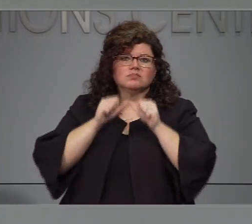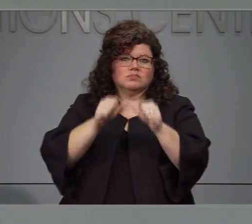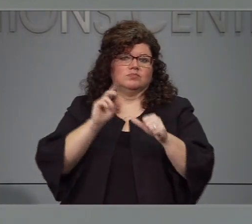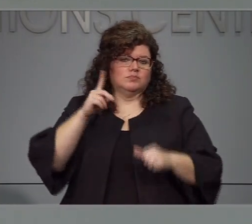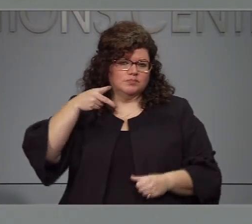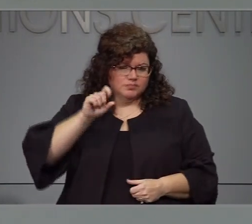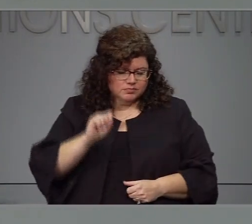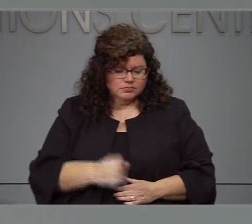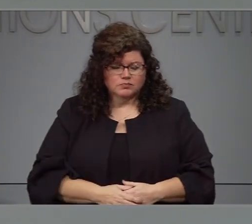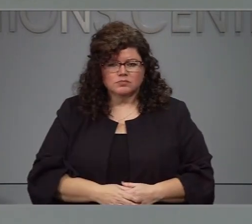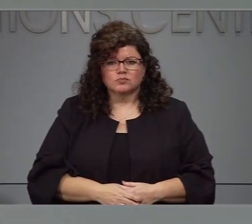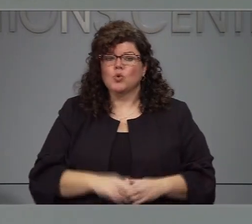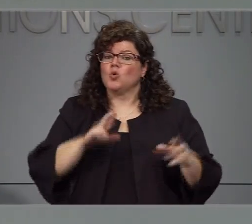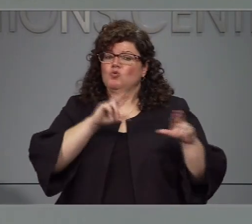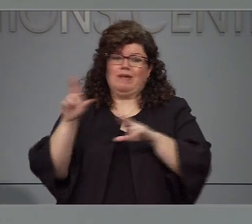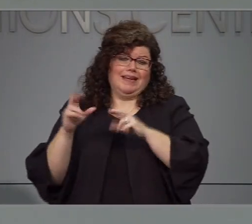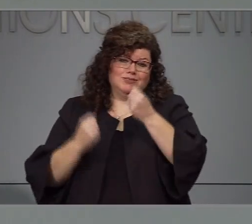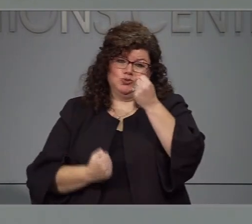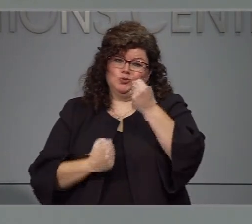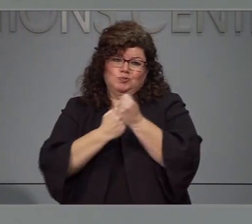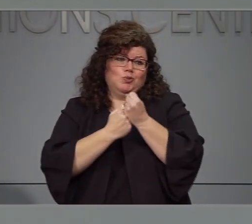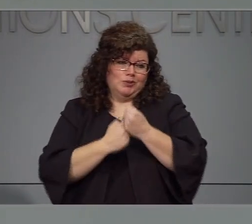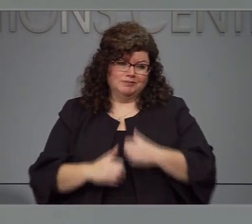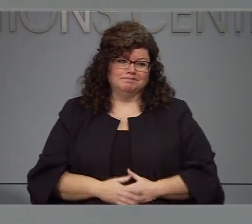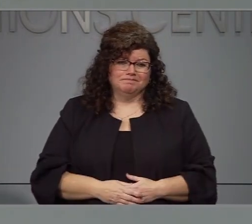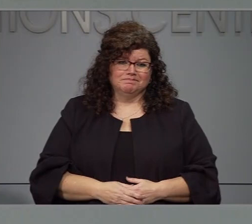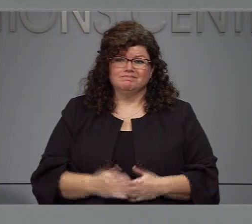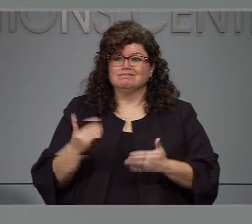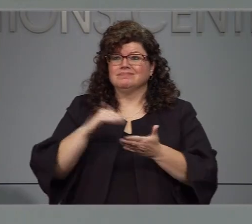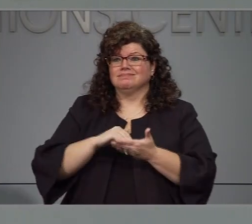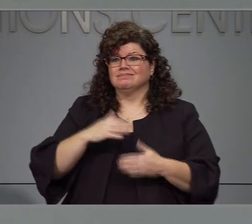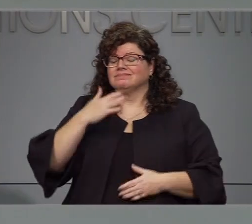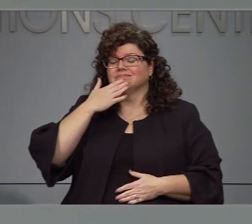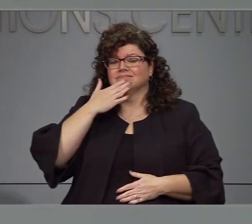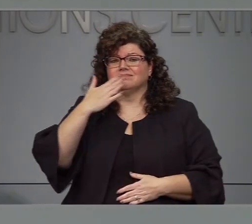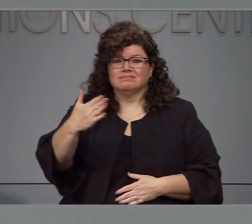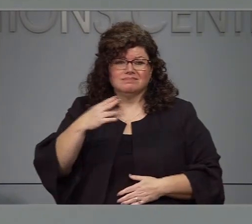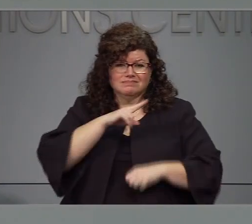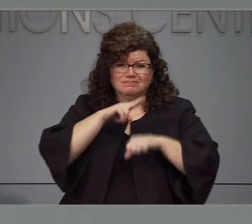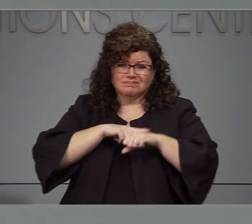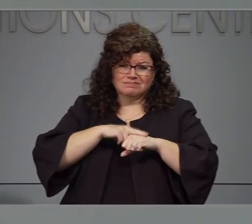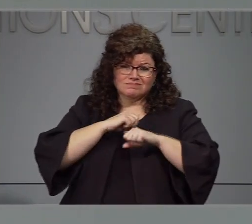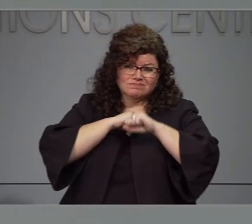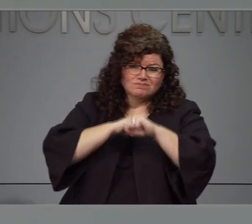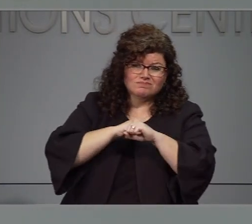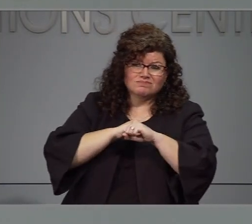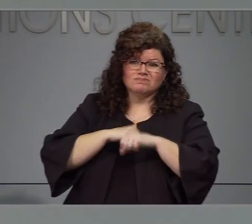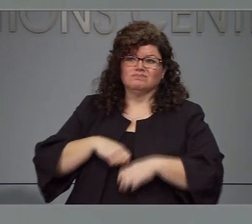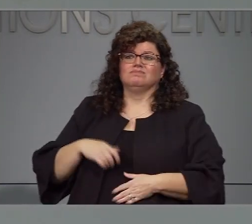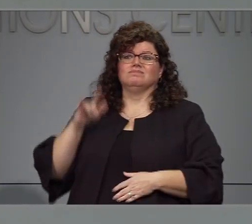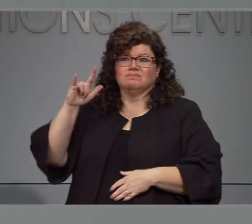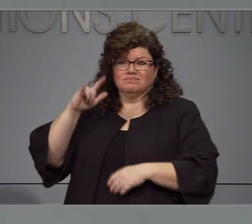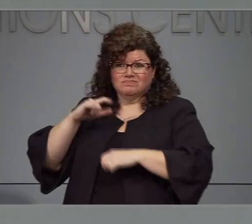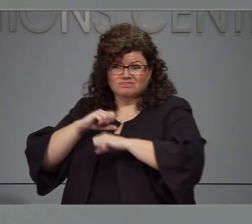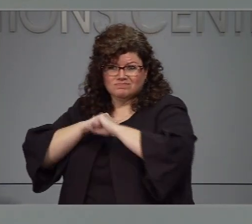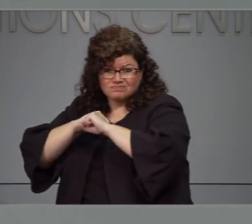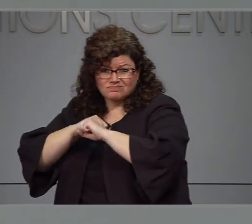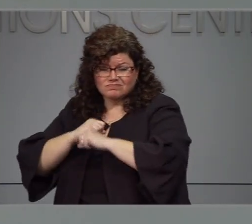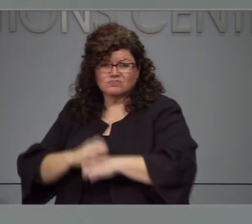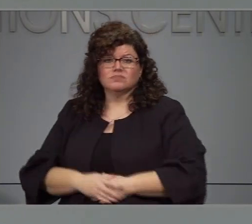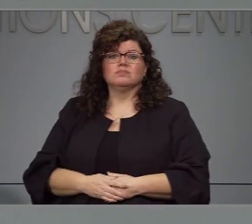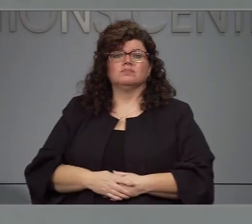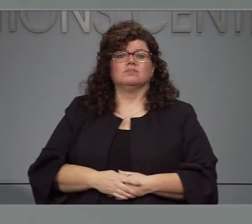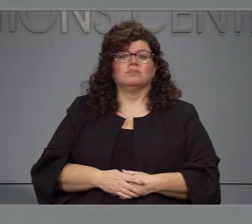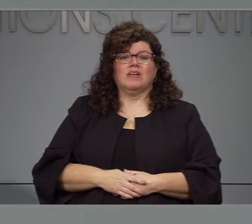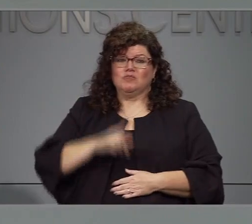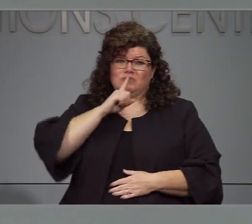are ready to support, and I would again like to thank our citizen soldiers and airmen and their families for answering the call as the